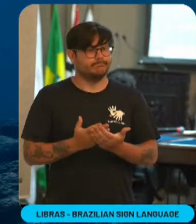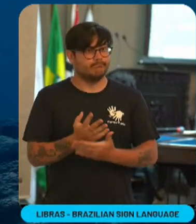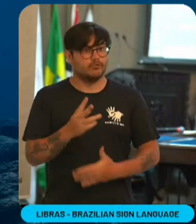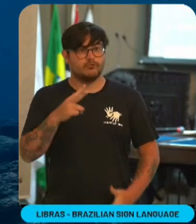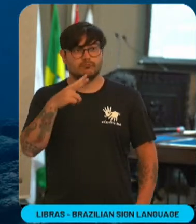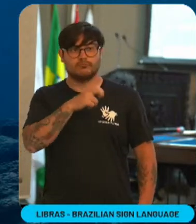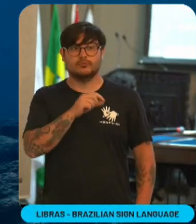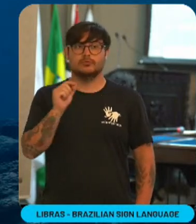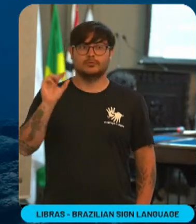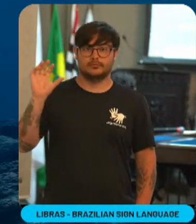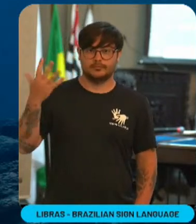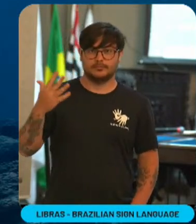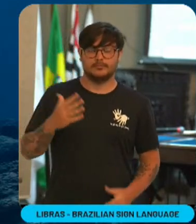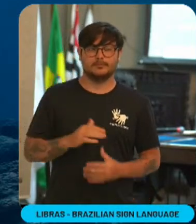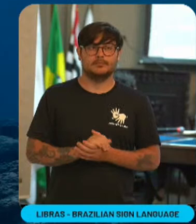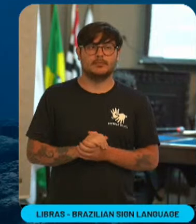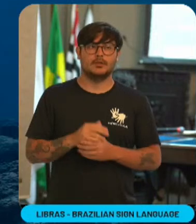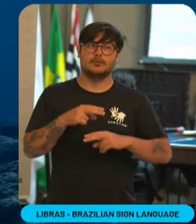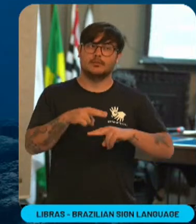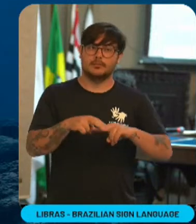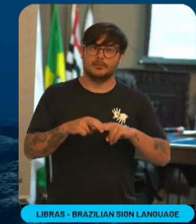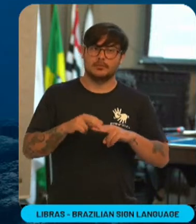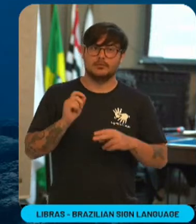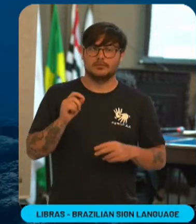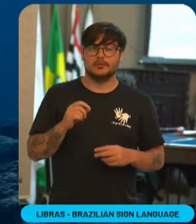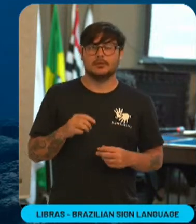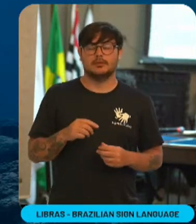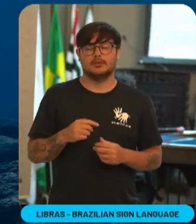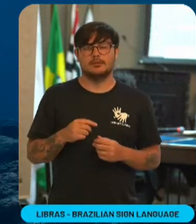the day-to-day of society.